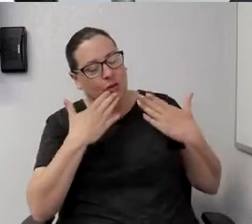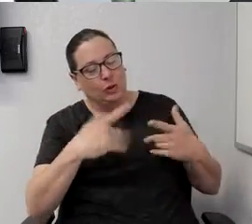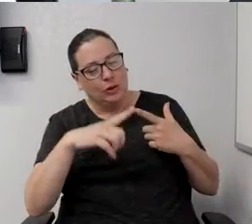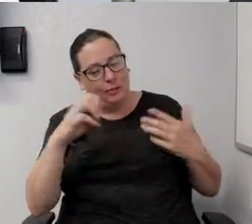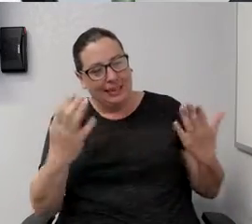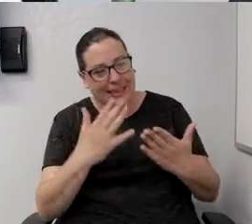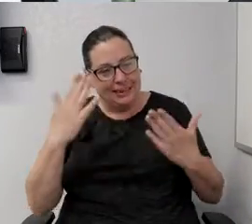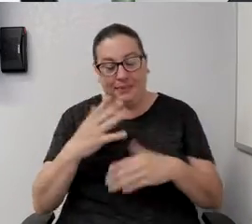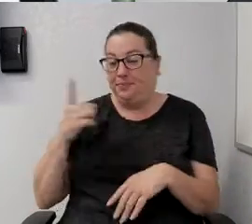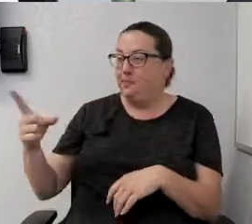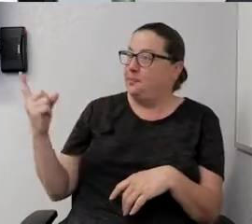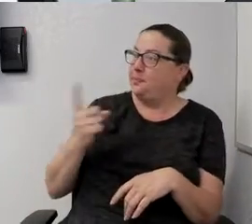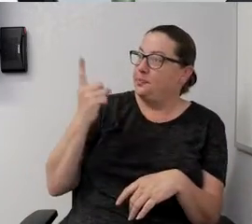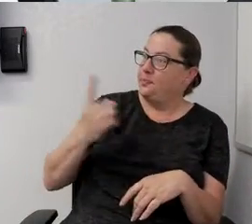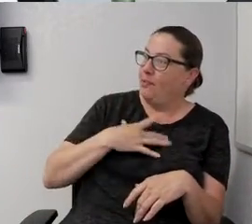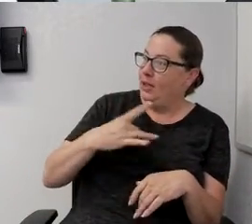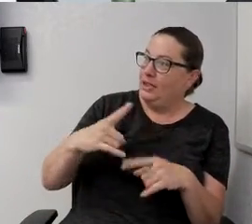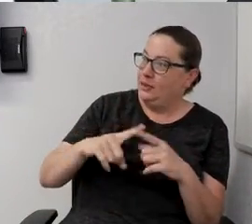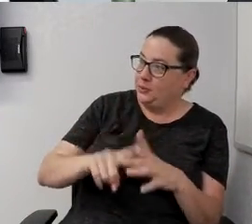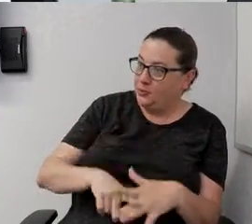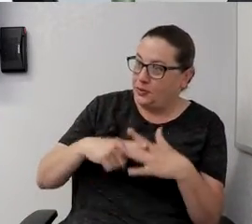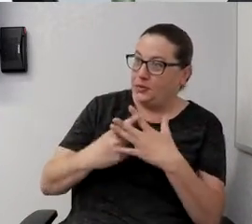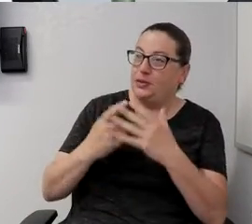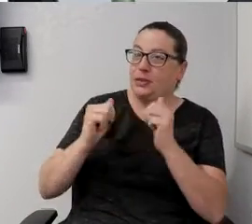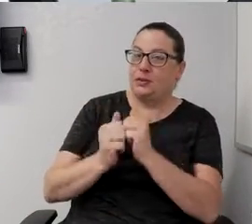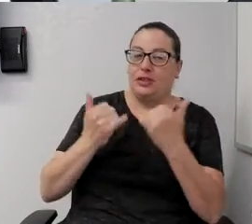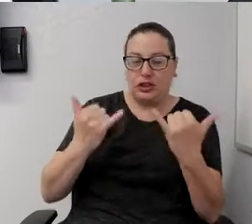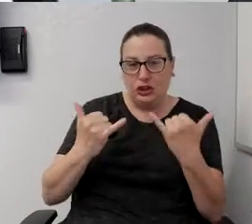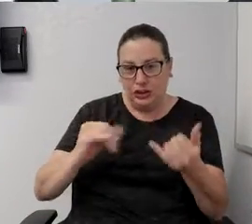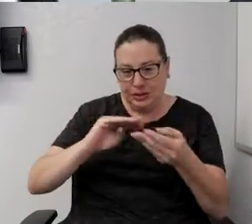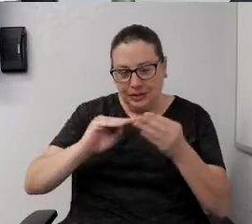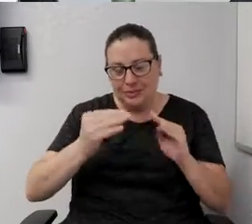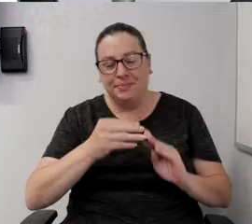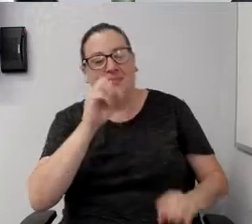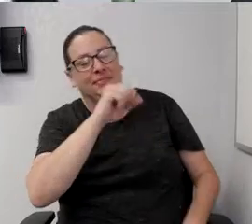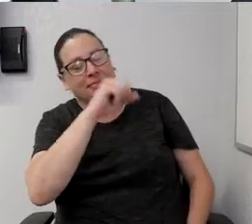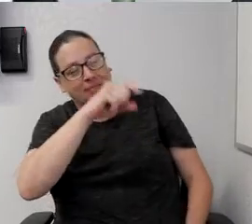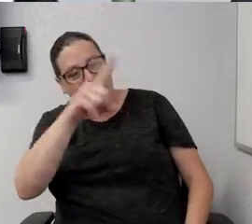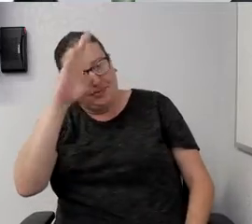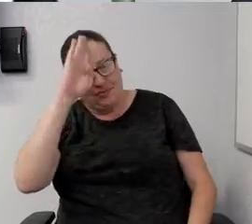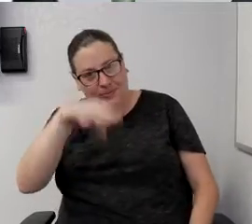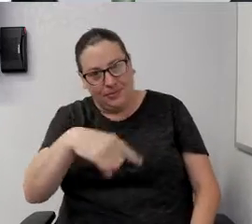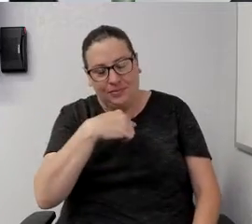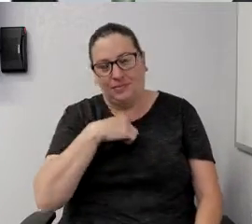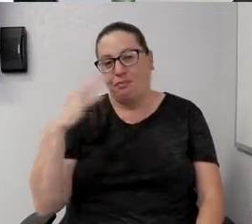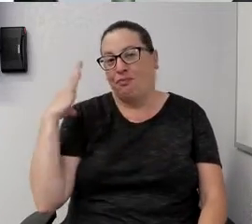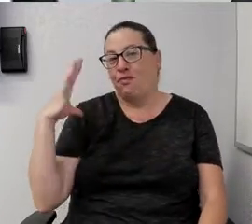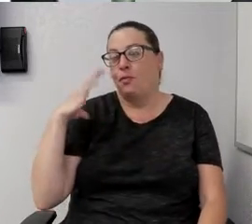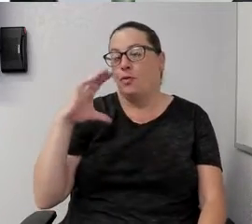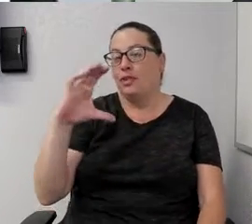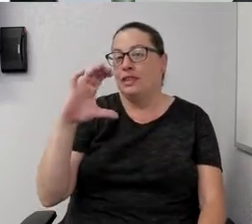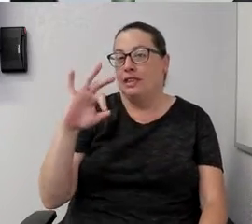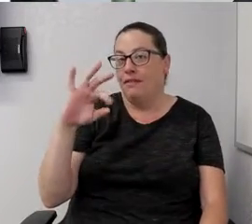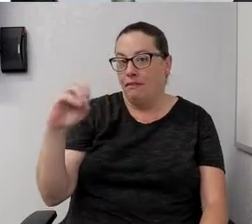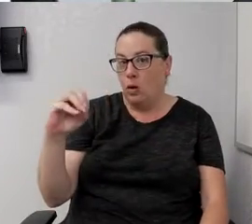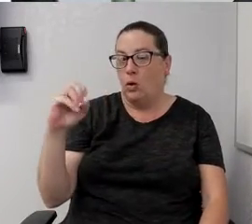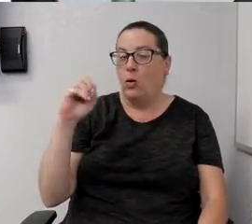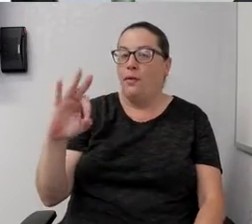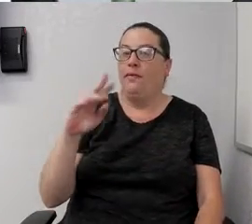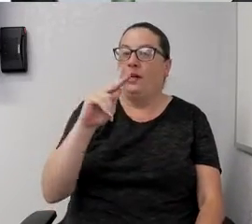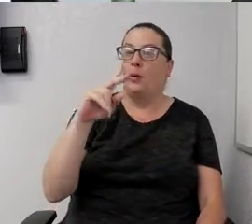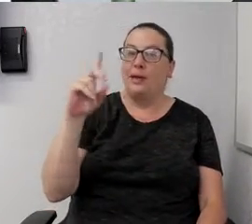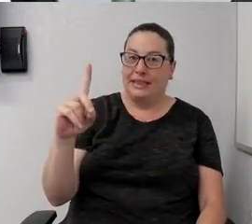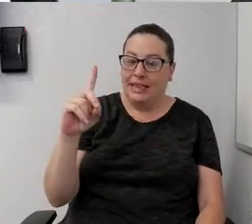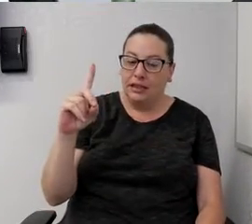You always it. like to start off with our I do. current numbers. Well, you know that I am the former CFO of Quia Delta,